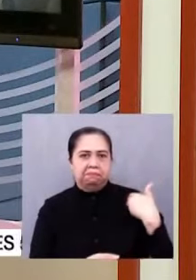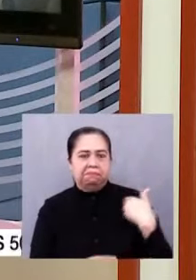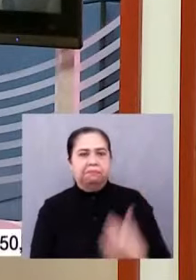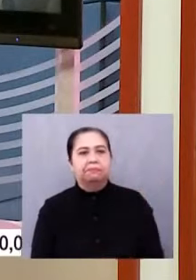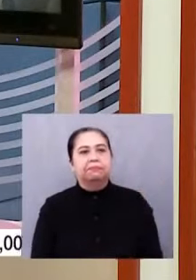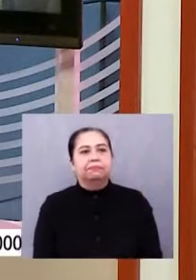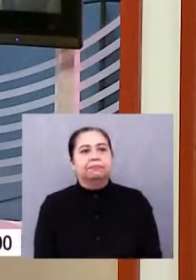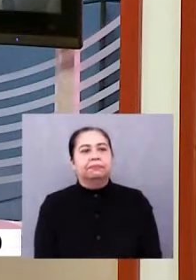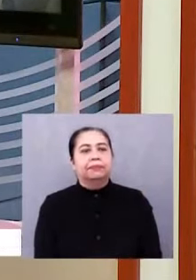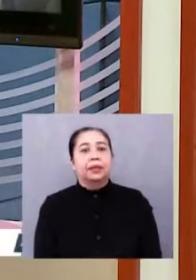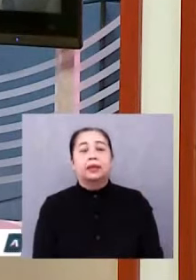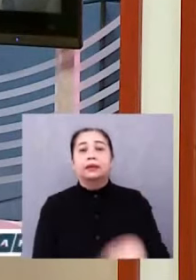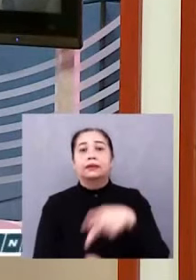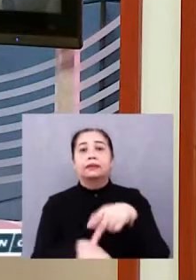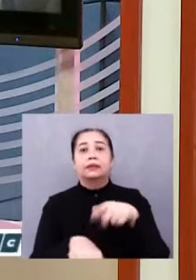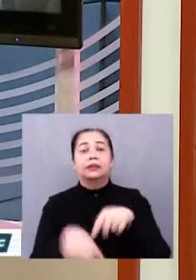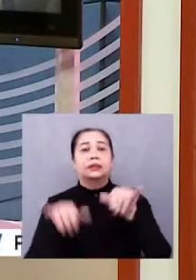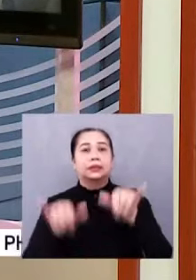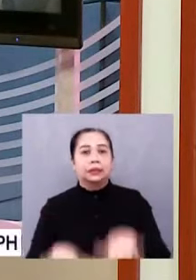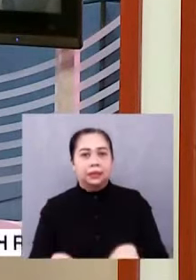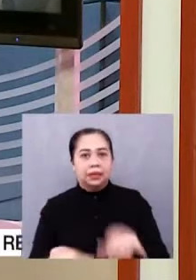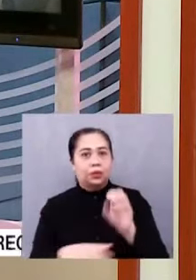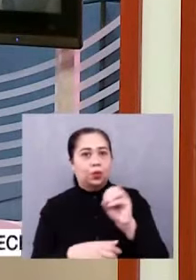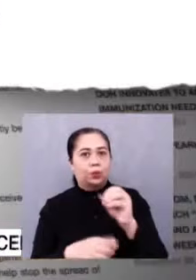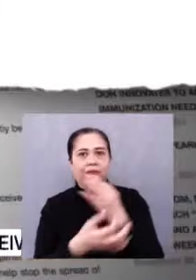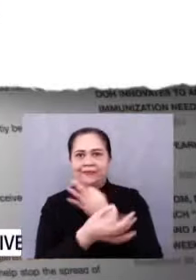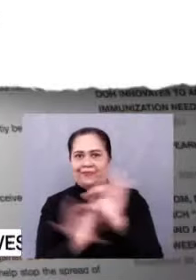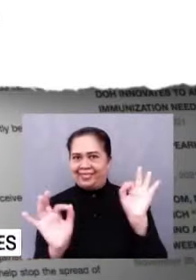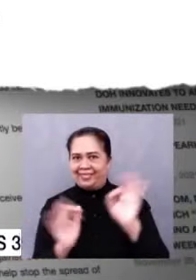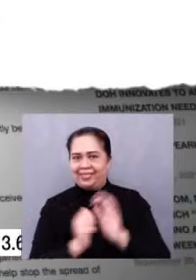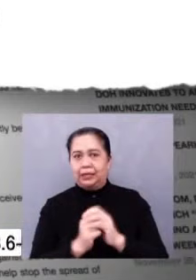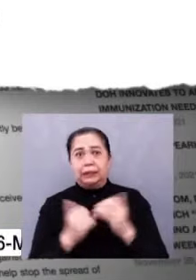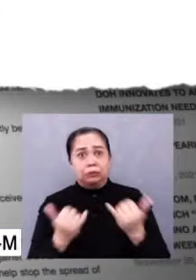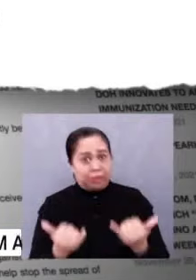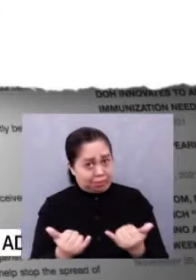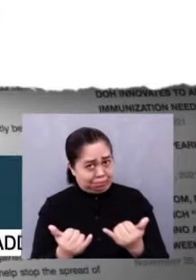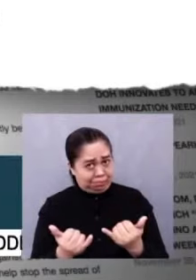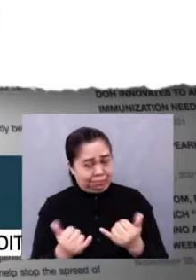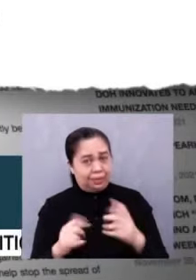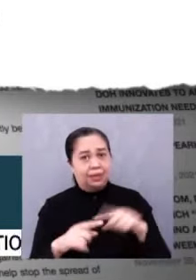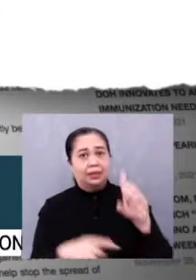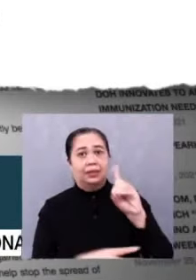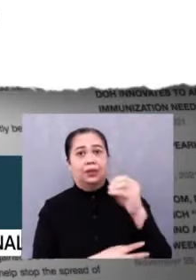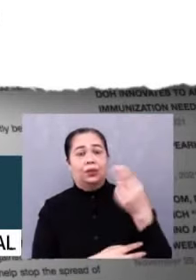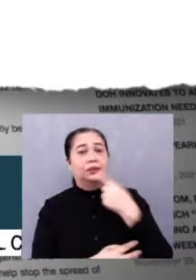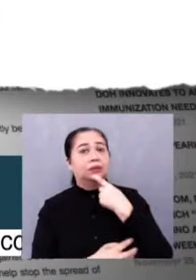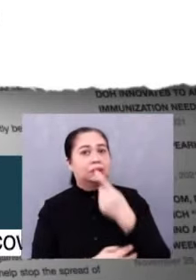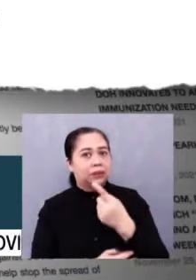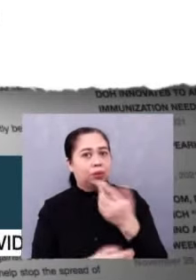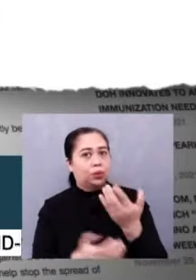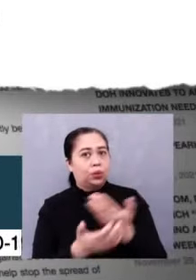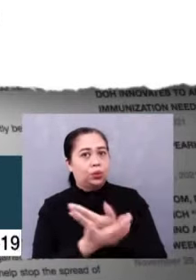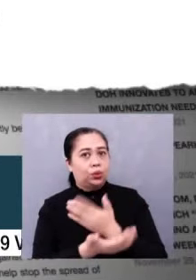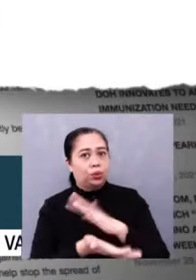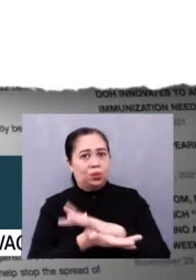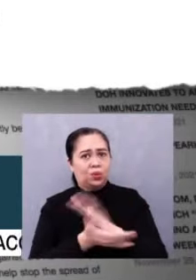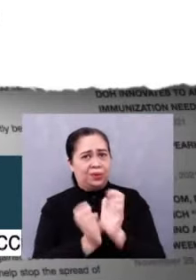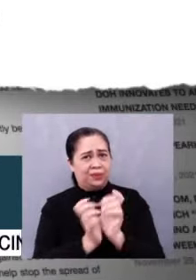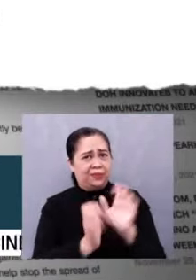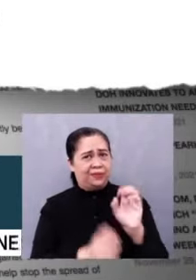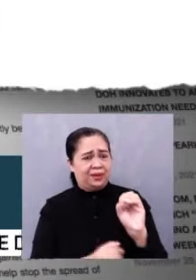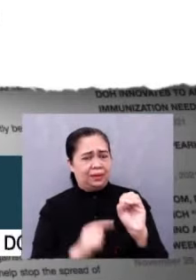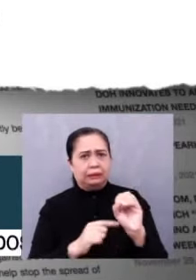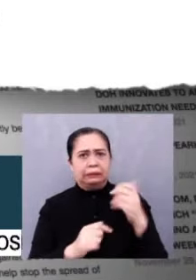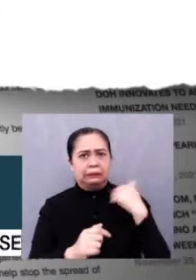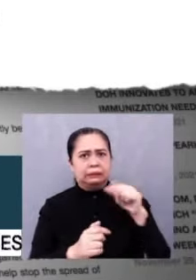The Philippines remains Omicron-free for now. The health department says the new COVID variant was not detected in the